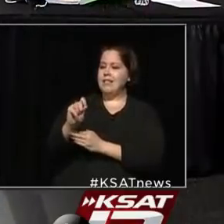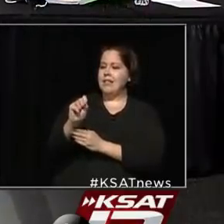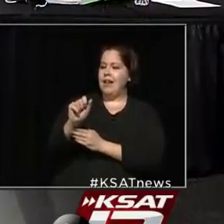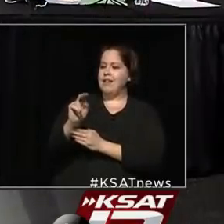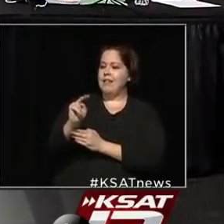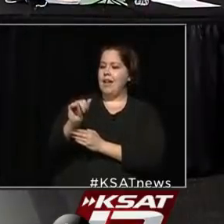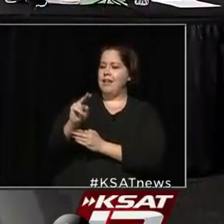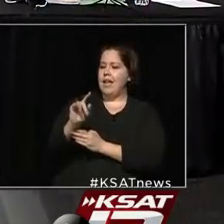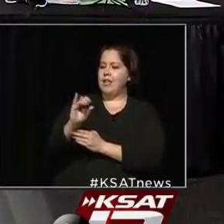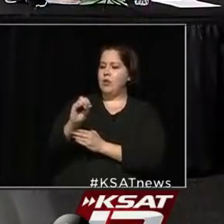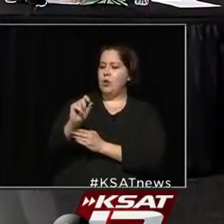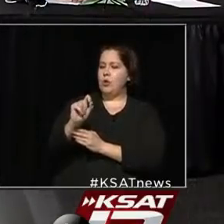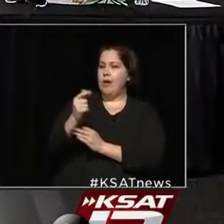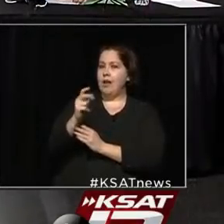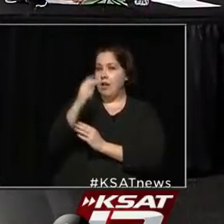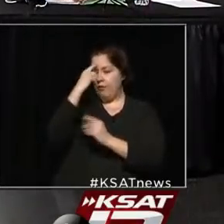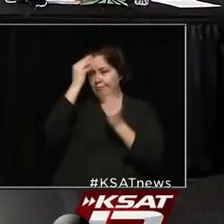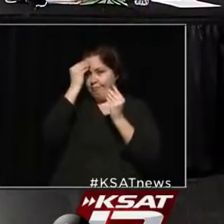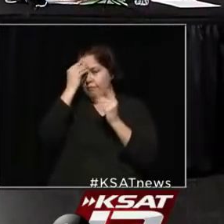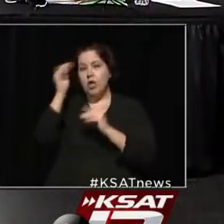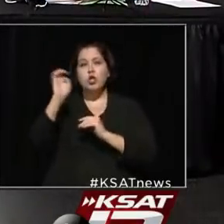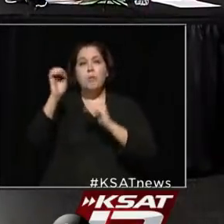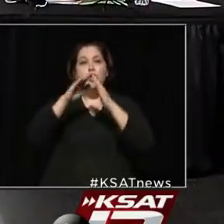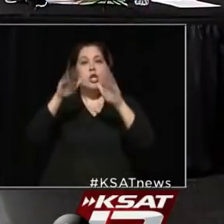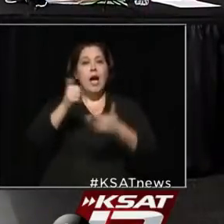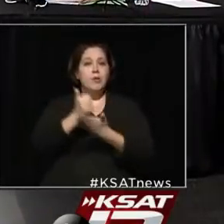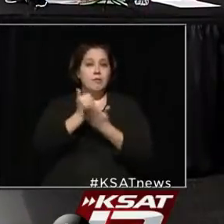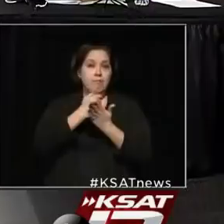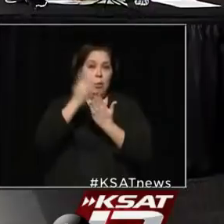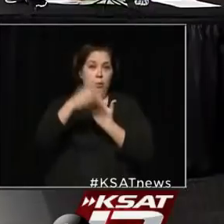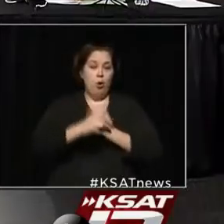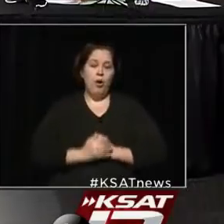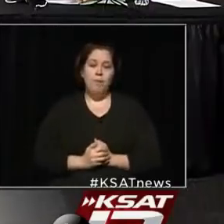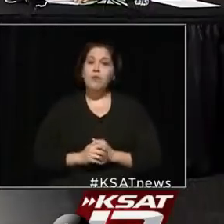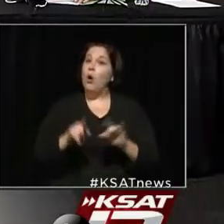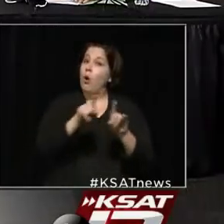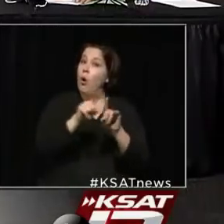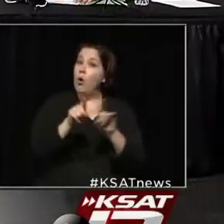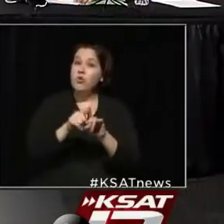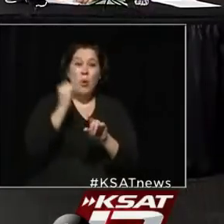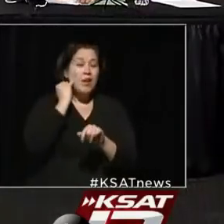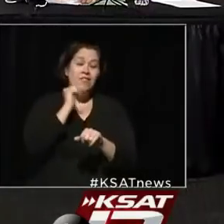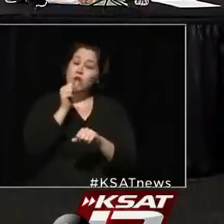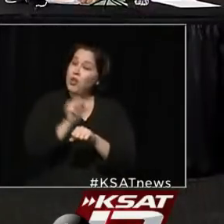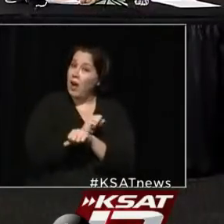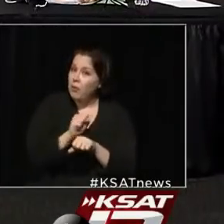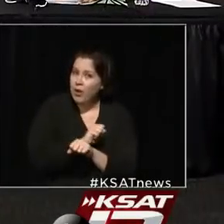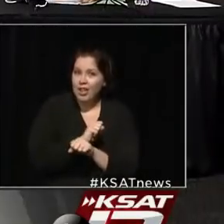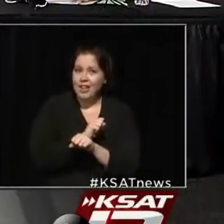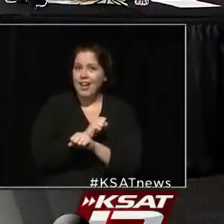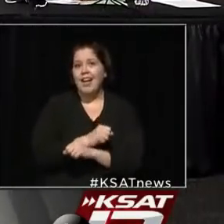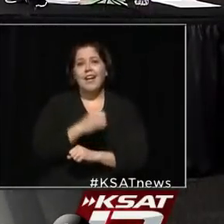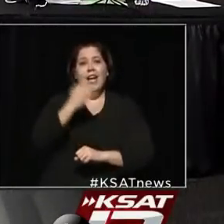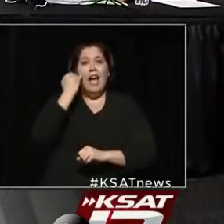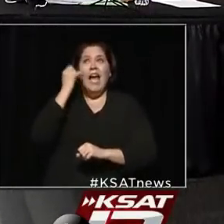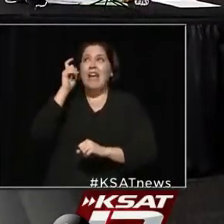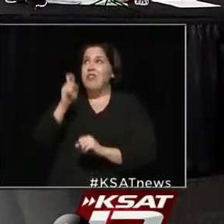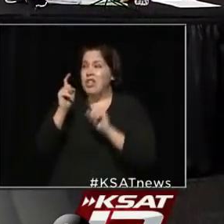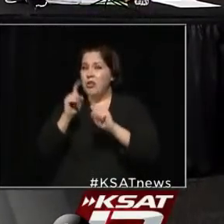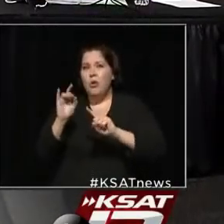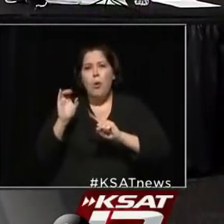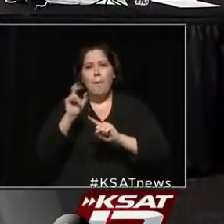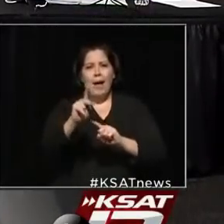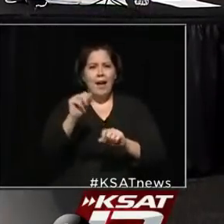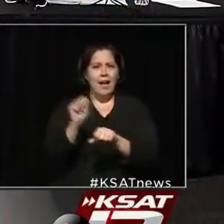covid19.sanantonio.gov for our information on our emergency housing assistance program. Also, if you're out of work, if you need to get back into